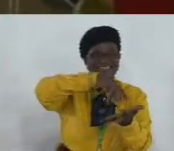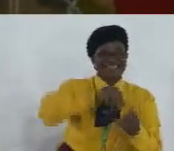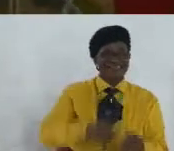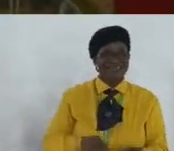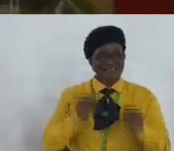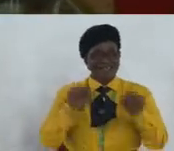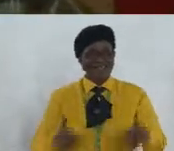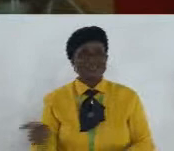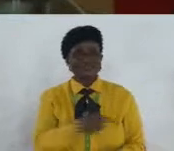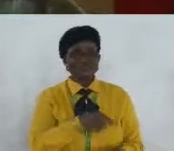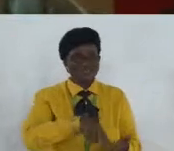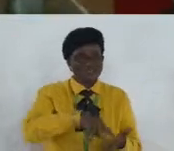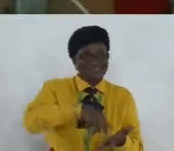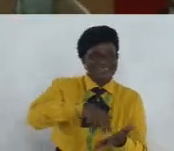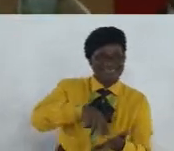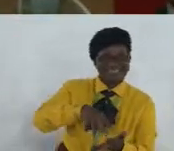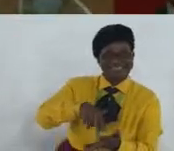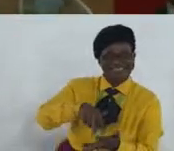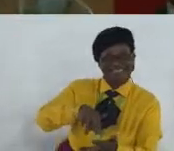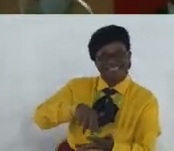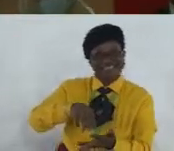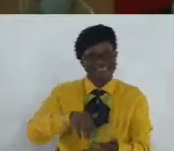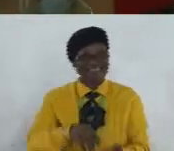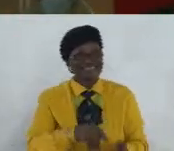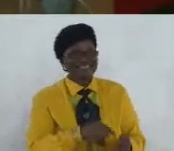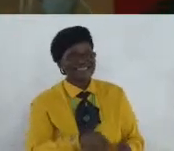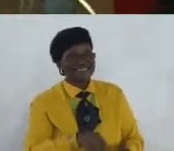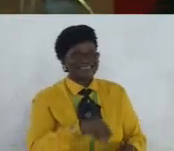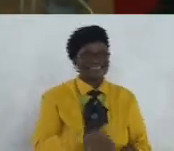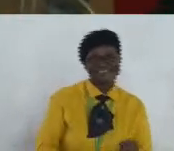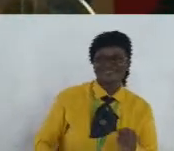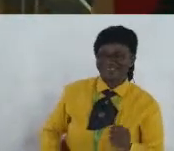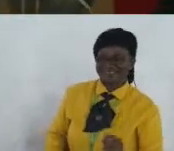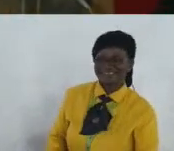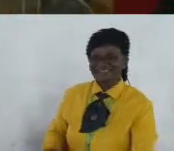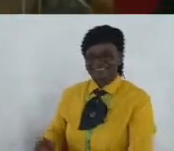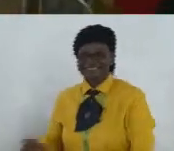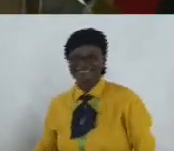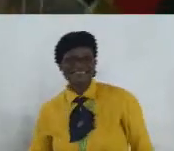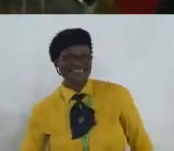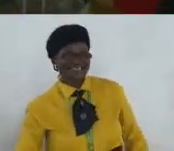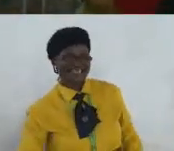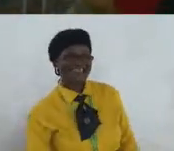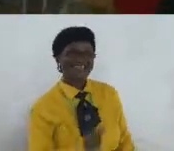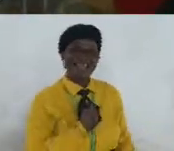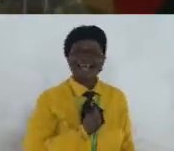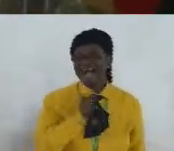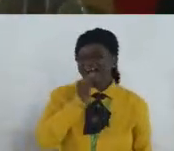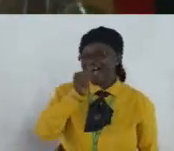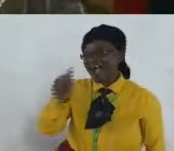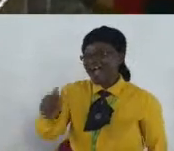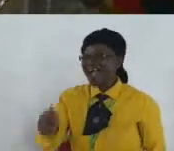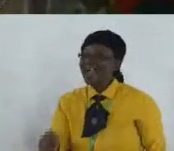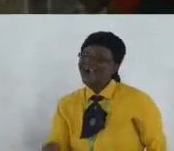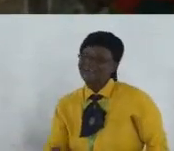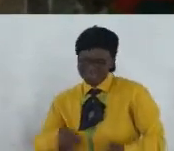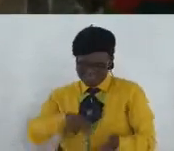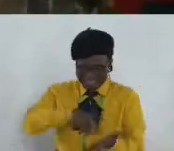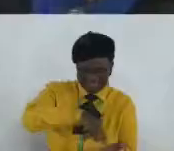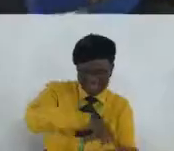Can you dance to the song that says, I am rejoicing, my name has been written. I